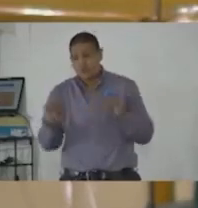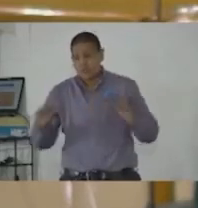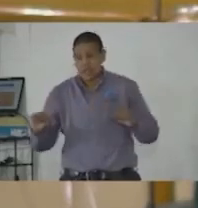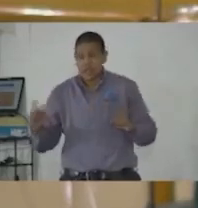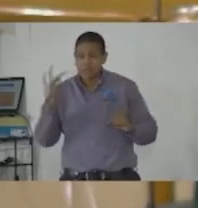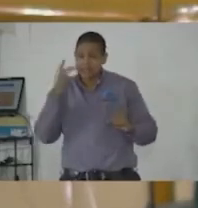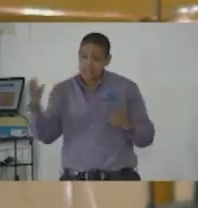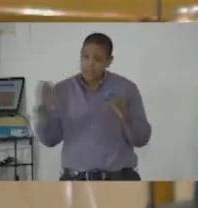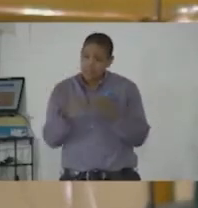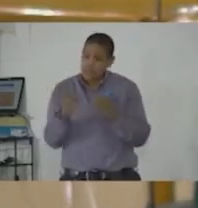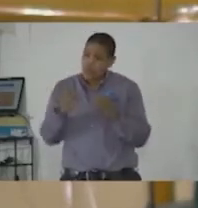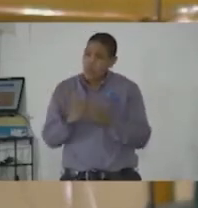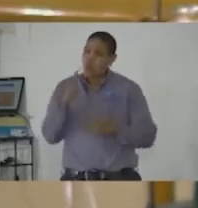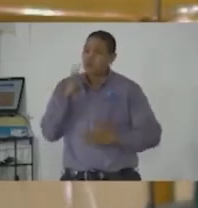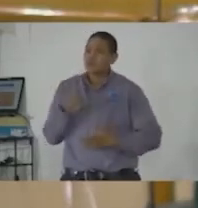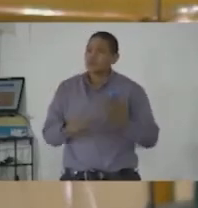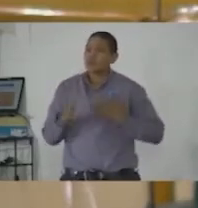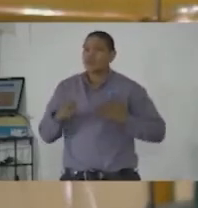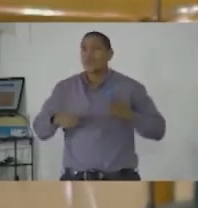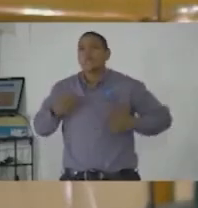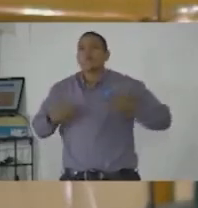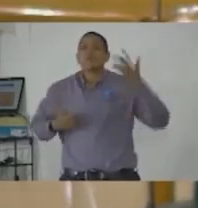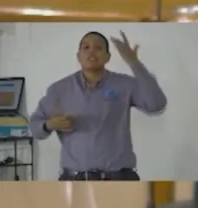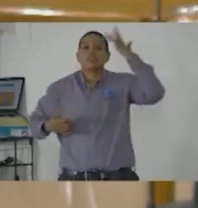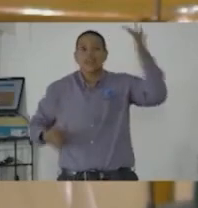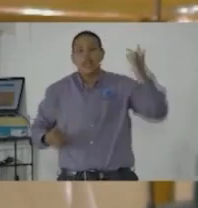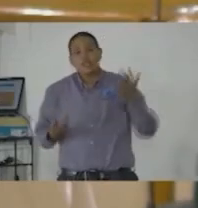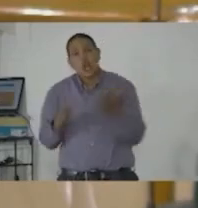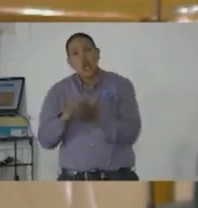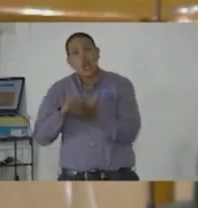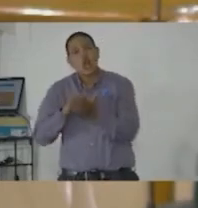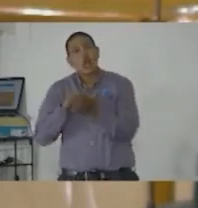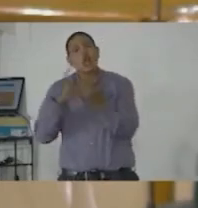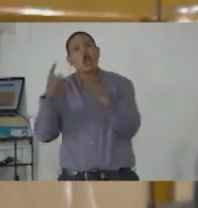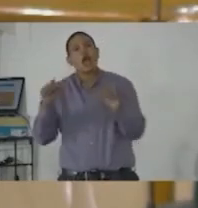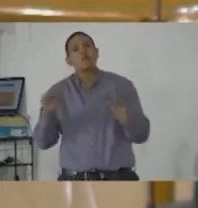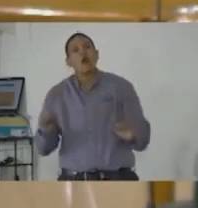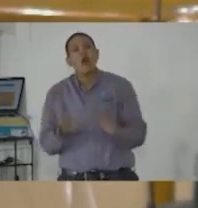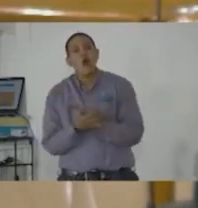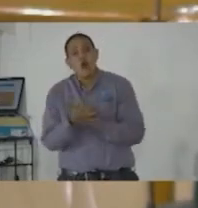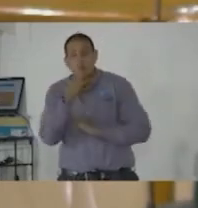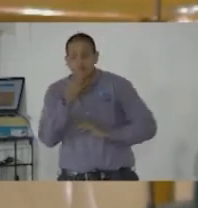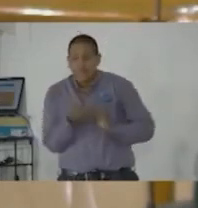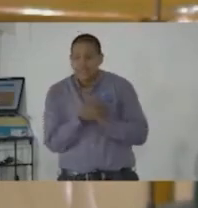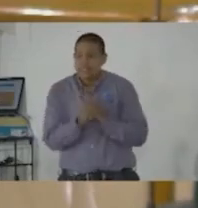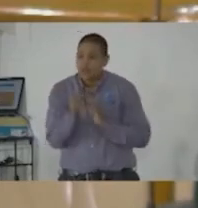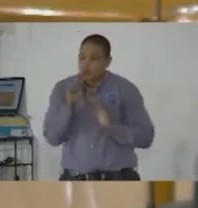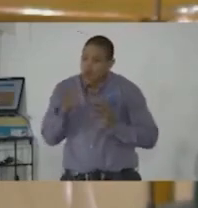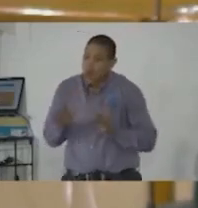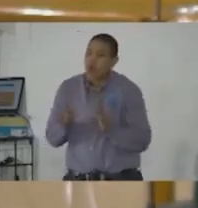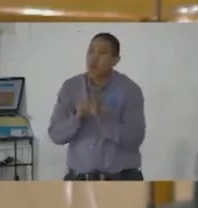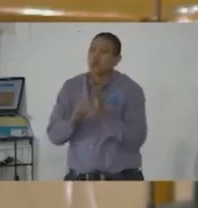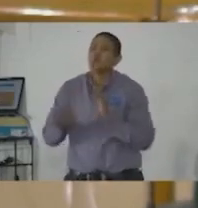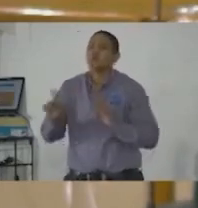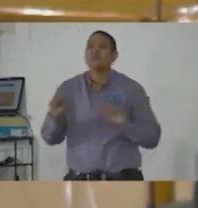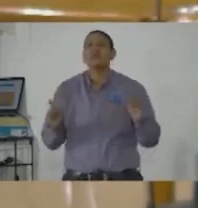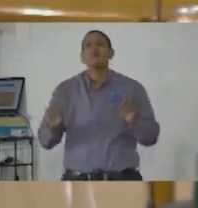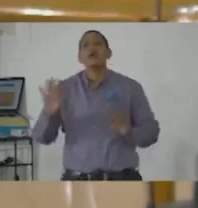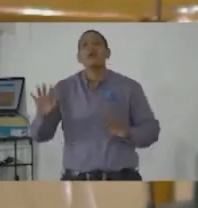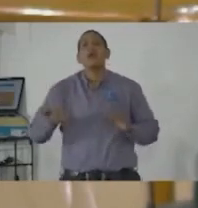level of socio-emotional intelligence, competences and skills that will enable our students to manage their